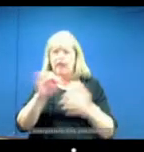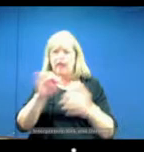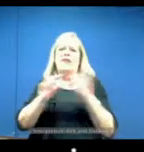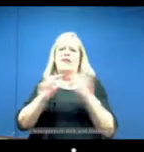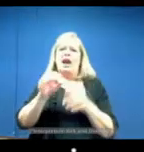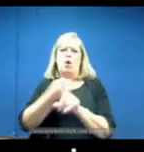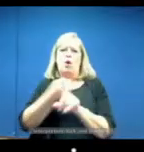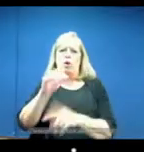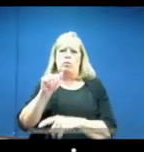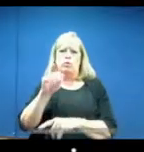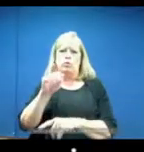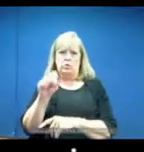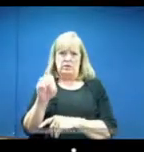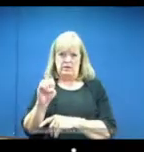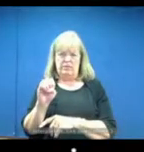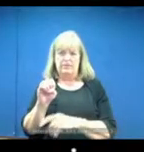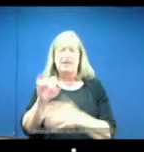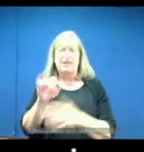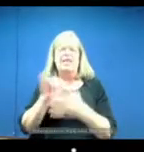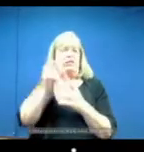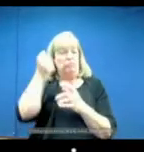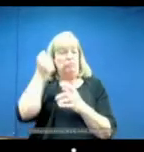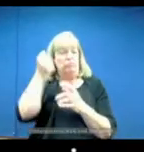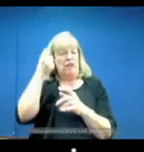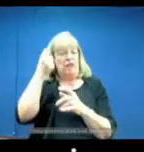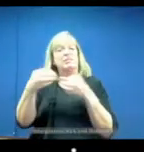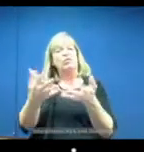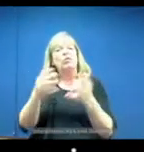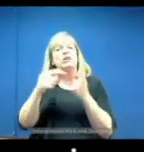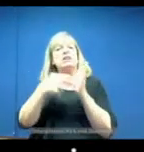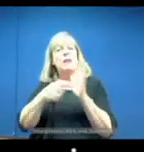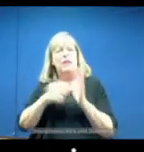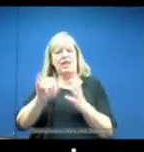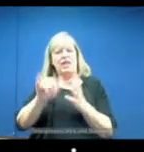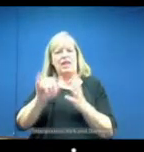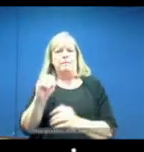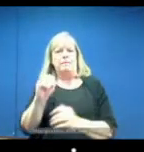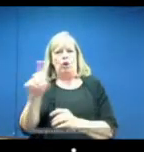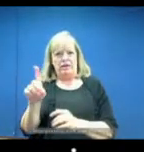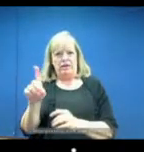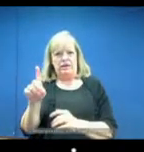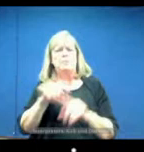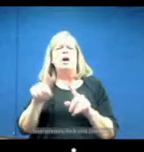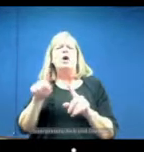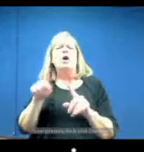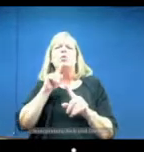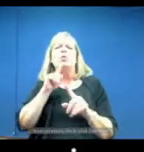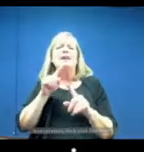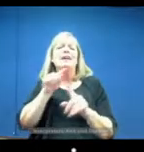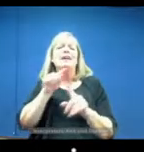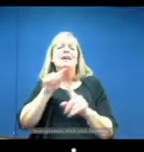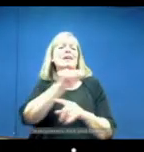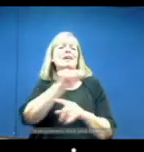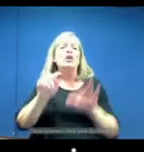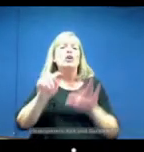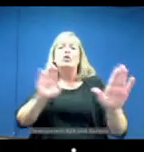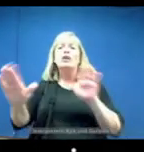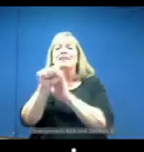This is particularly Maryland, but you're going to see many of the similar concepts in your state